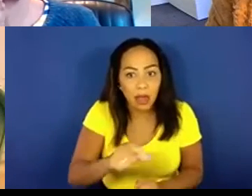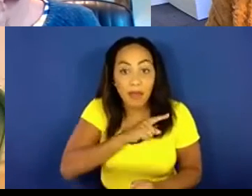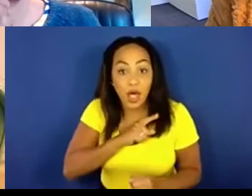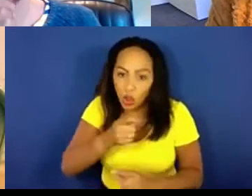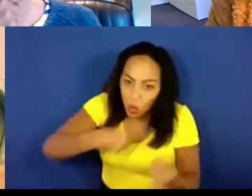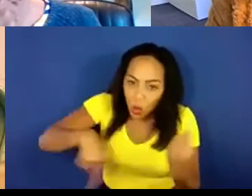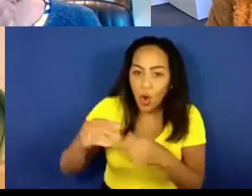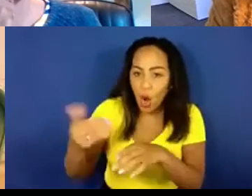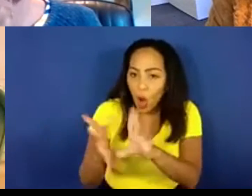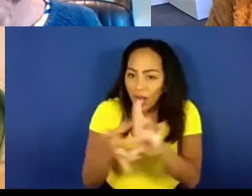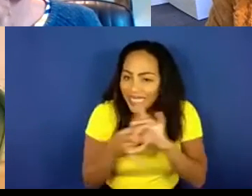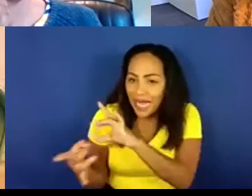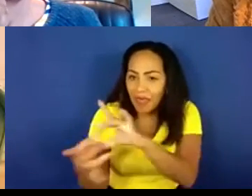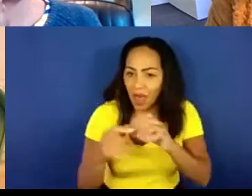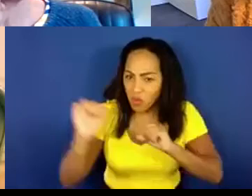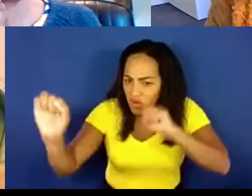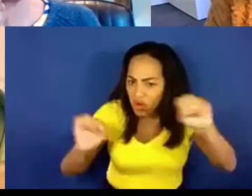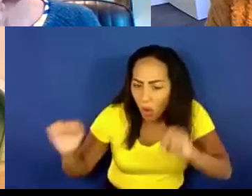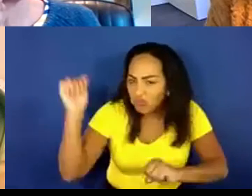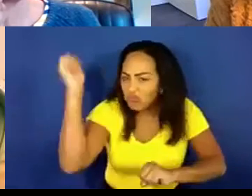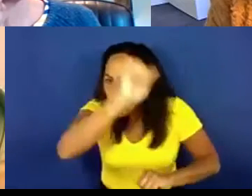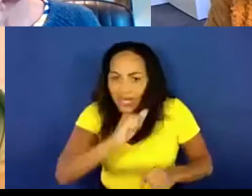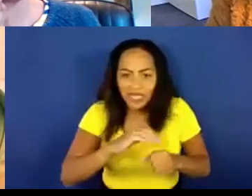and expertise and diversity of thought.